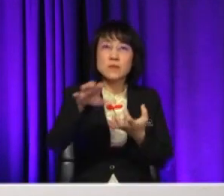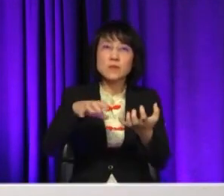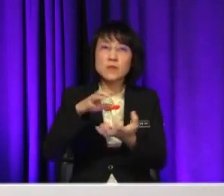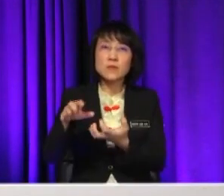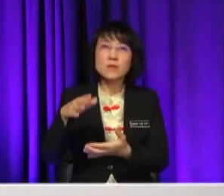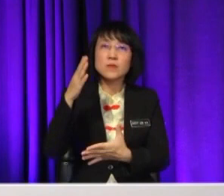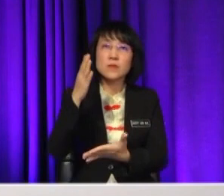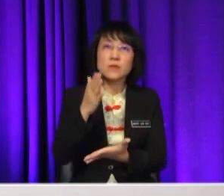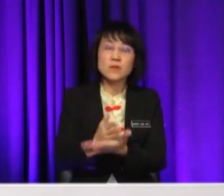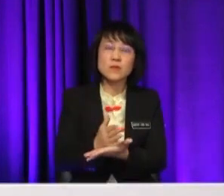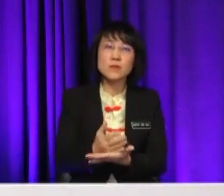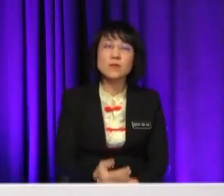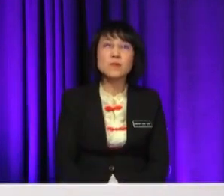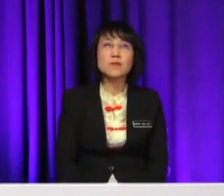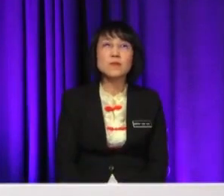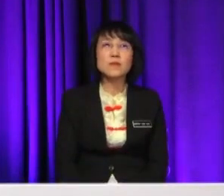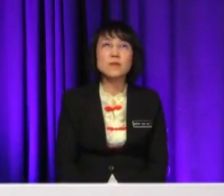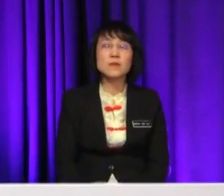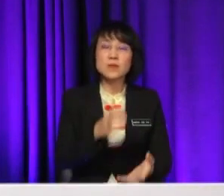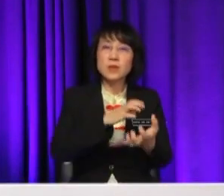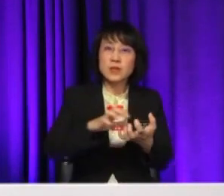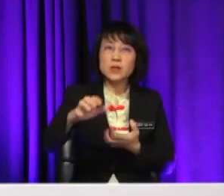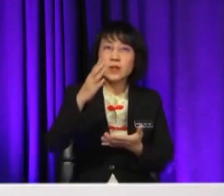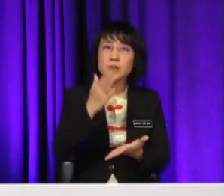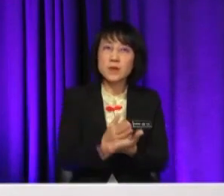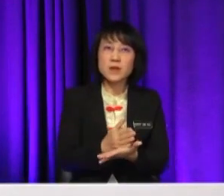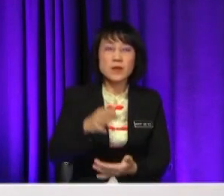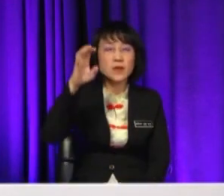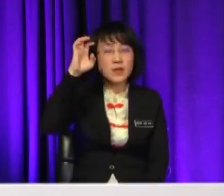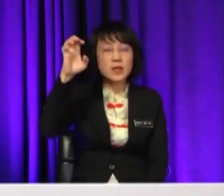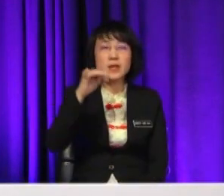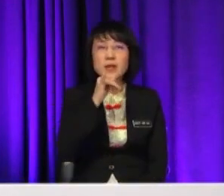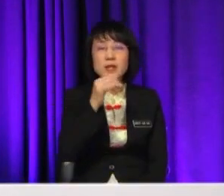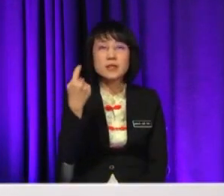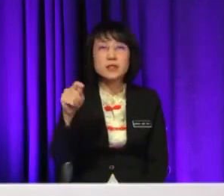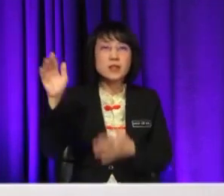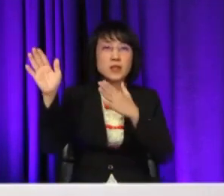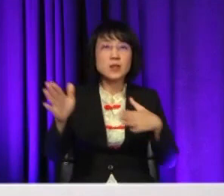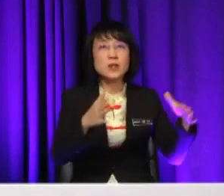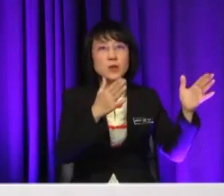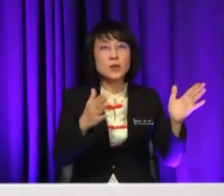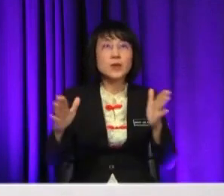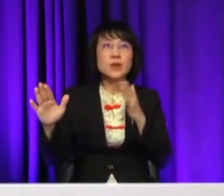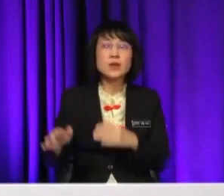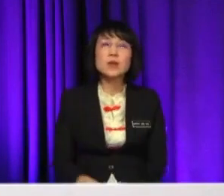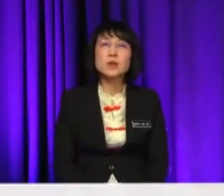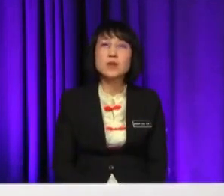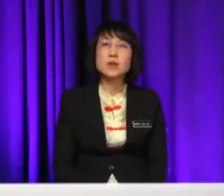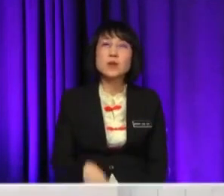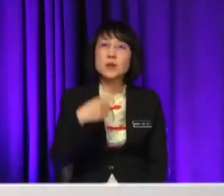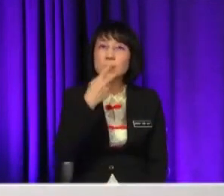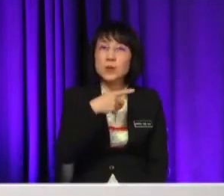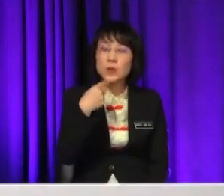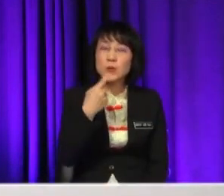very good. He is a destructive force. He is the wind. Very good. Now, who do you see as the